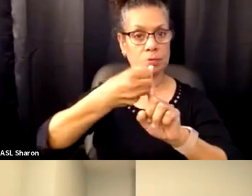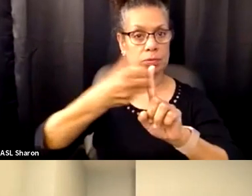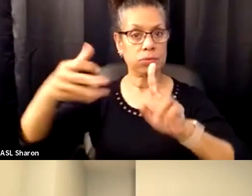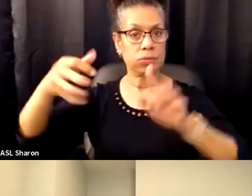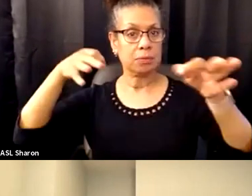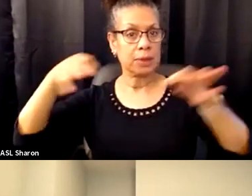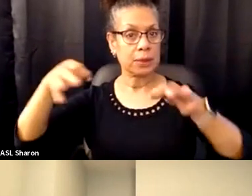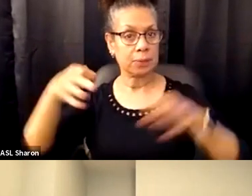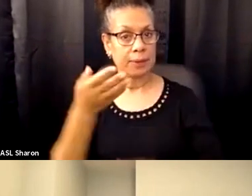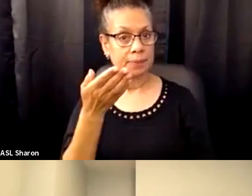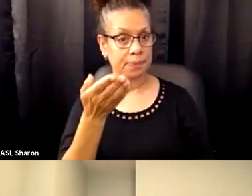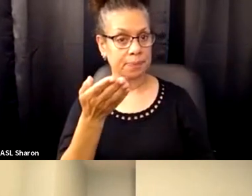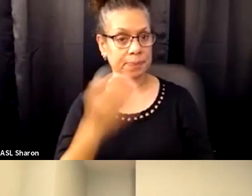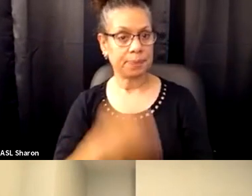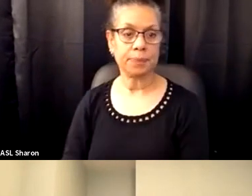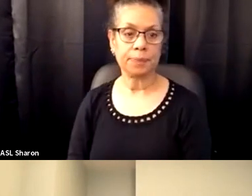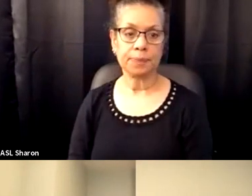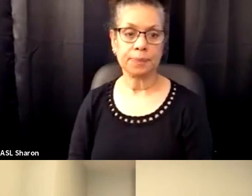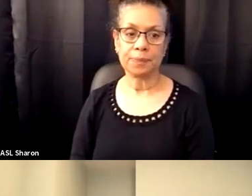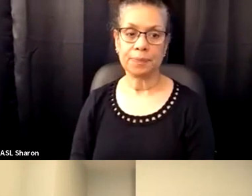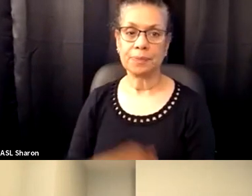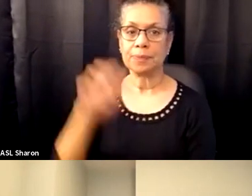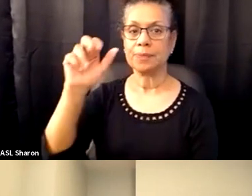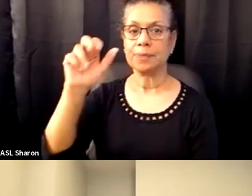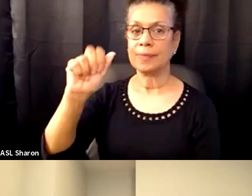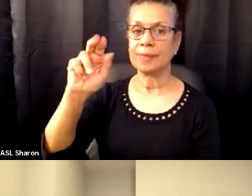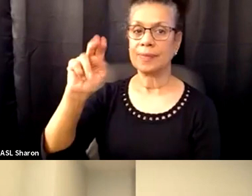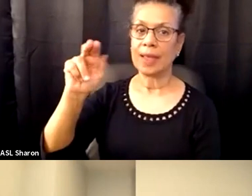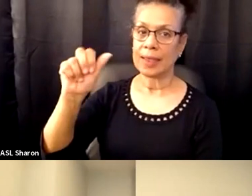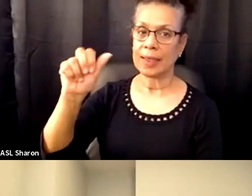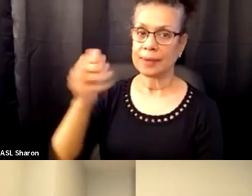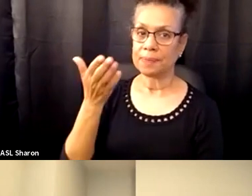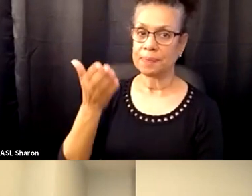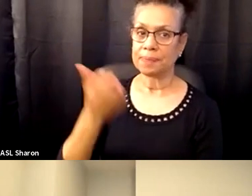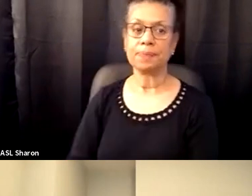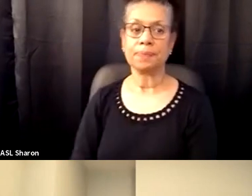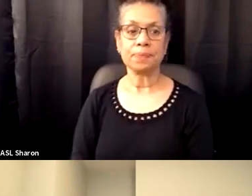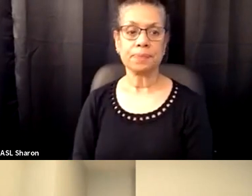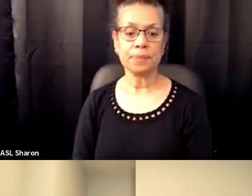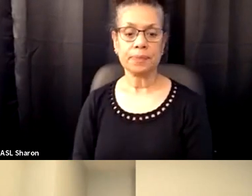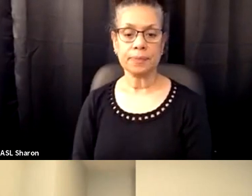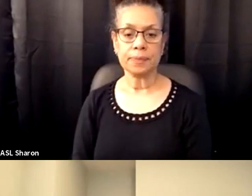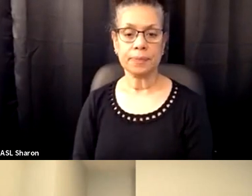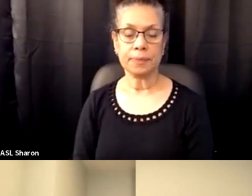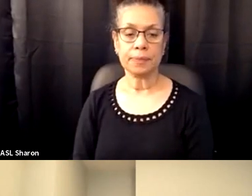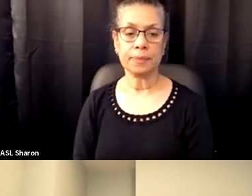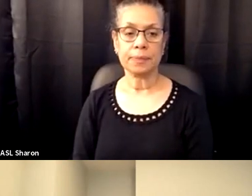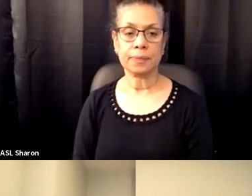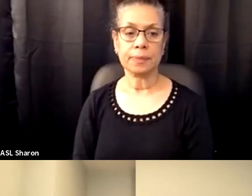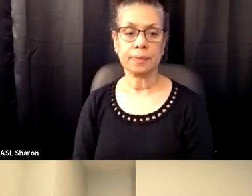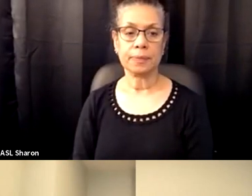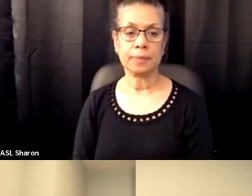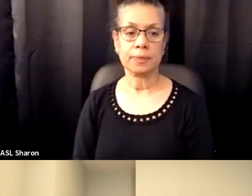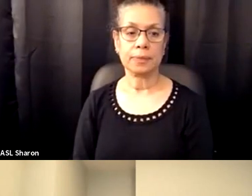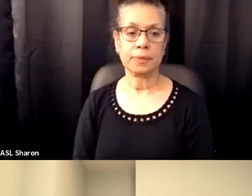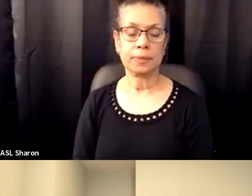cantonese thank you madam chair good evening everyone my name is anna i'll be your continuous interpreter for the meeting tonight